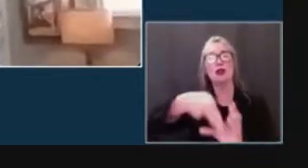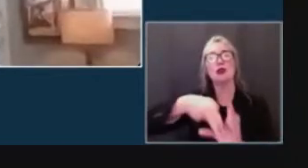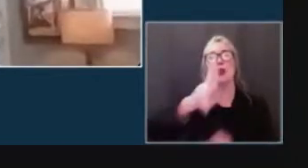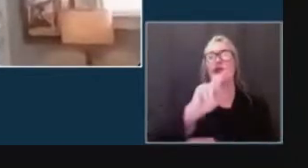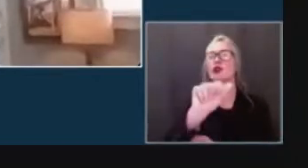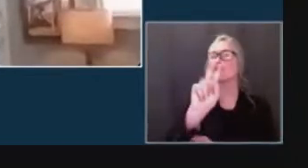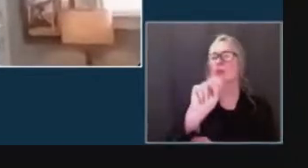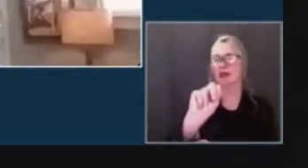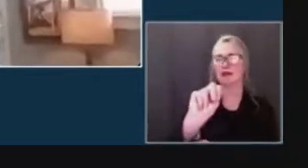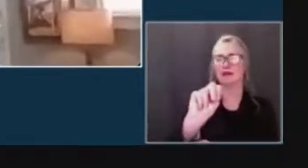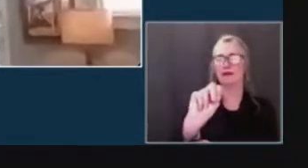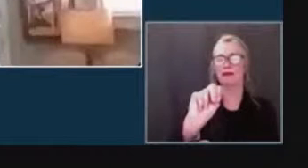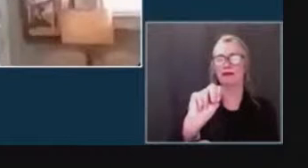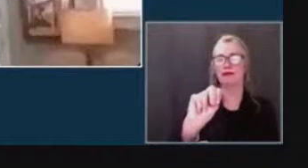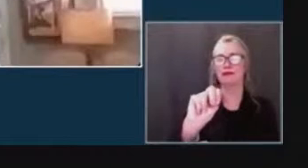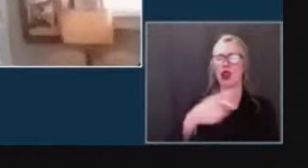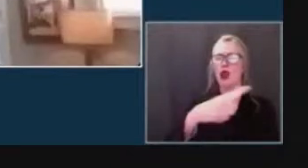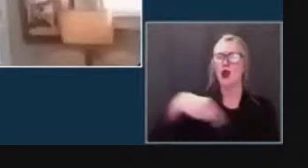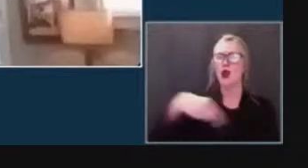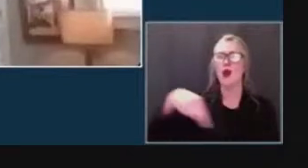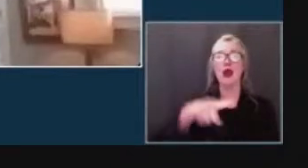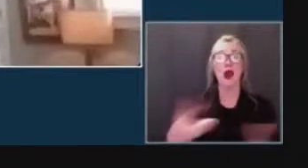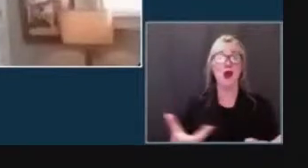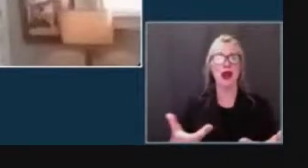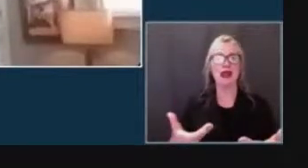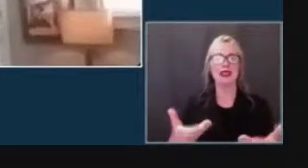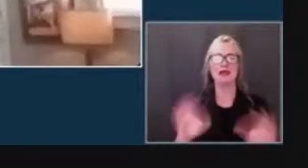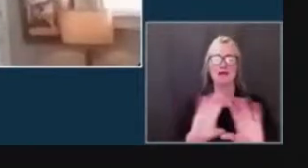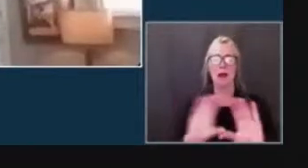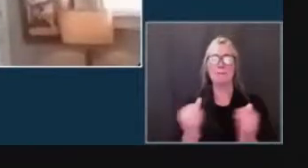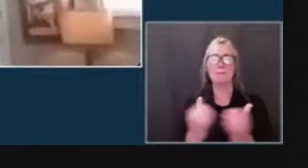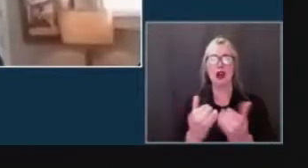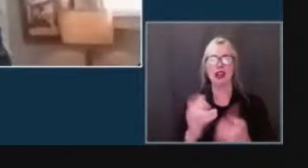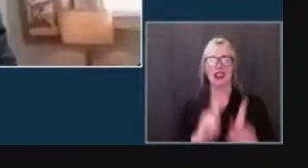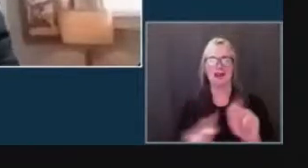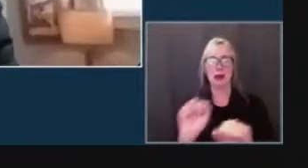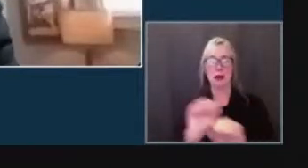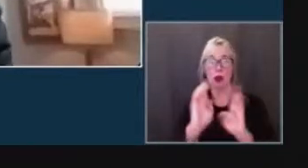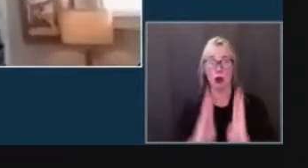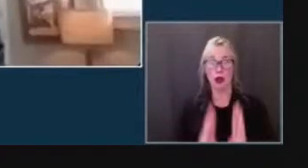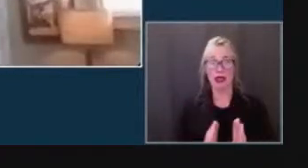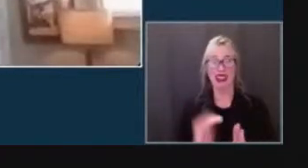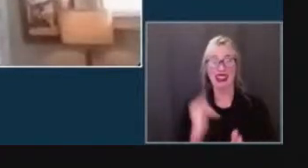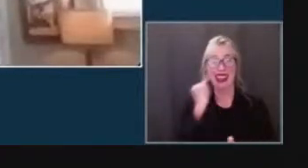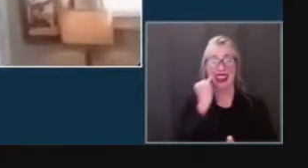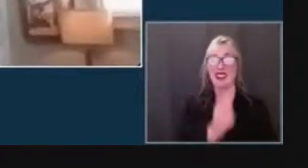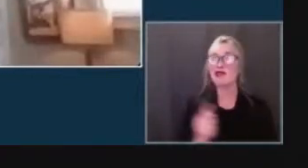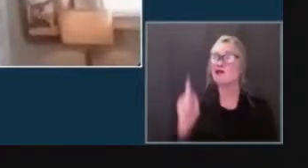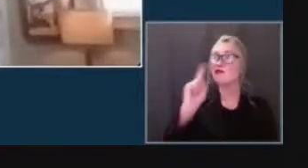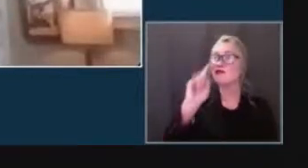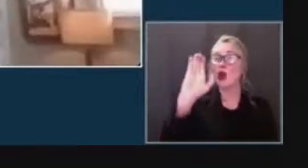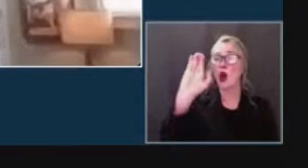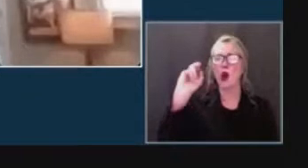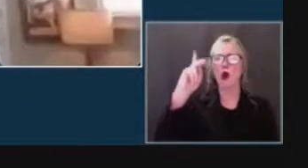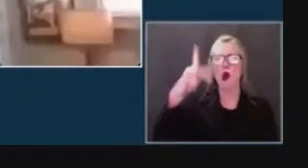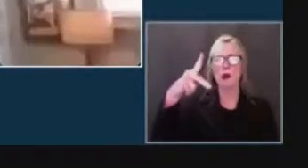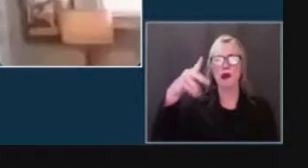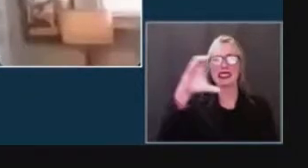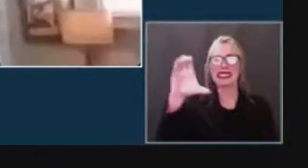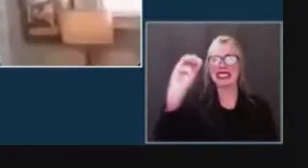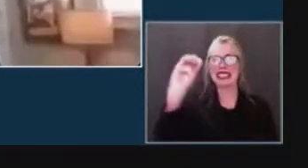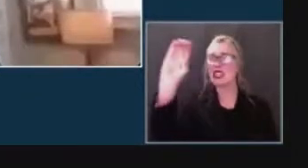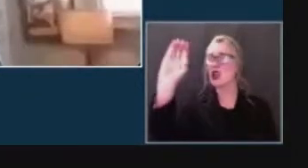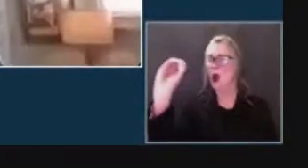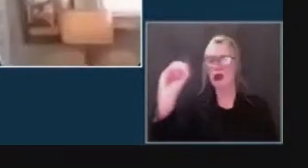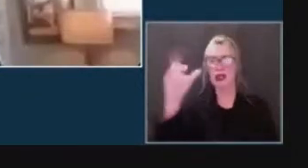are, the party of workers. And we allow big corporate CEOs and their lobbyists to infiltrate our party